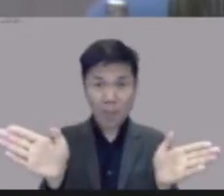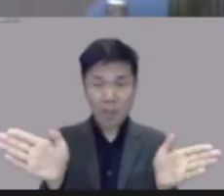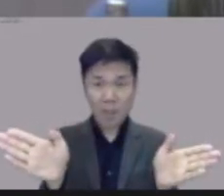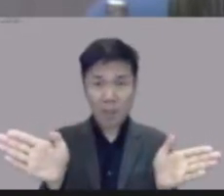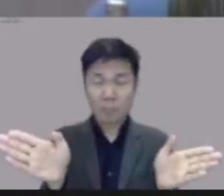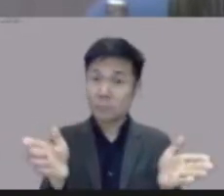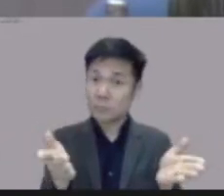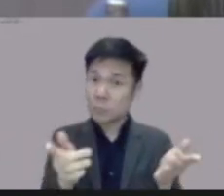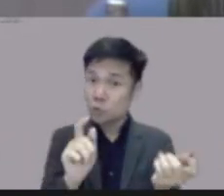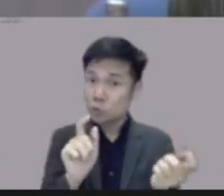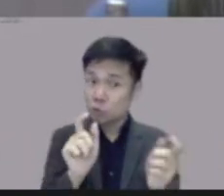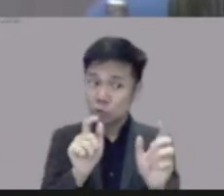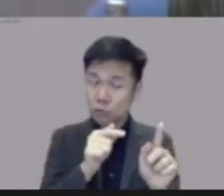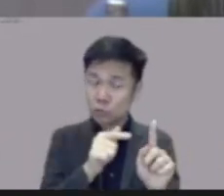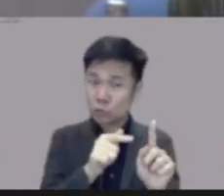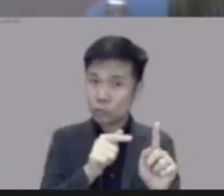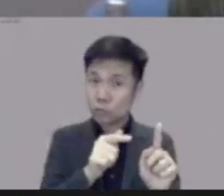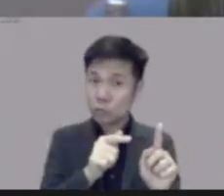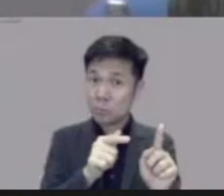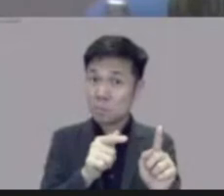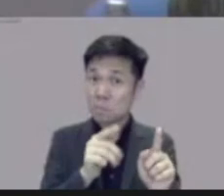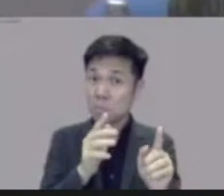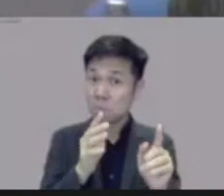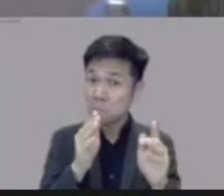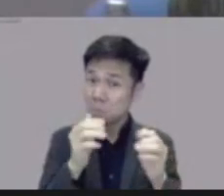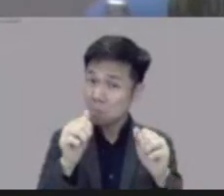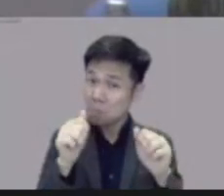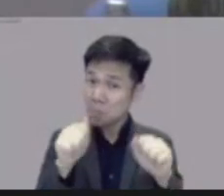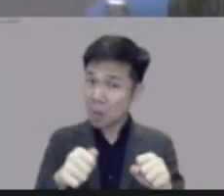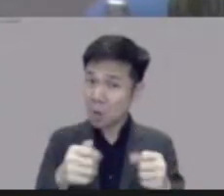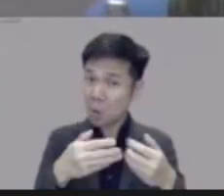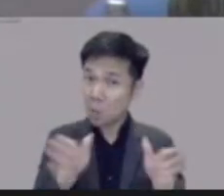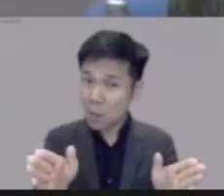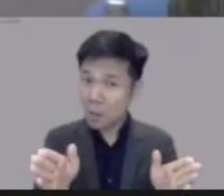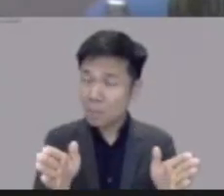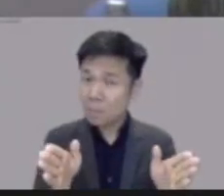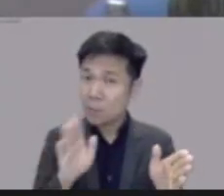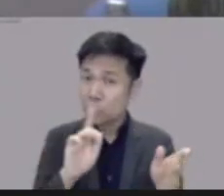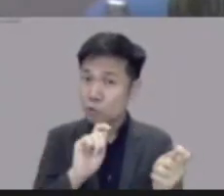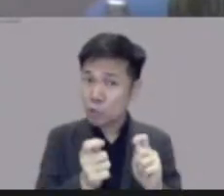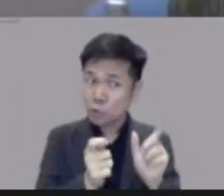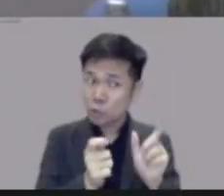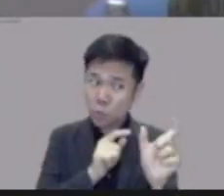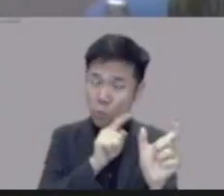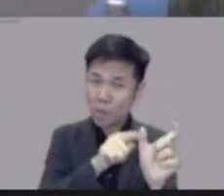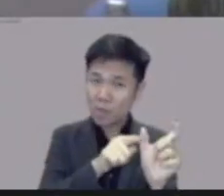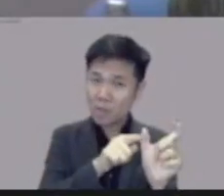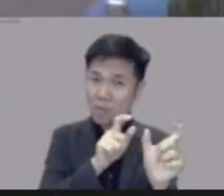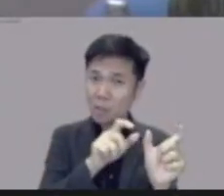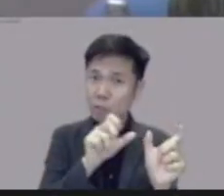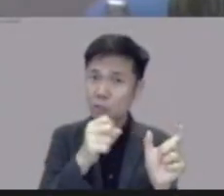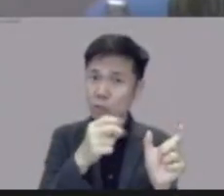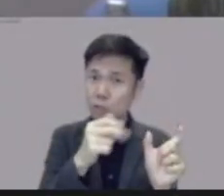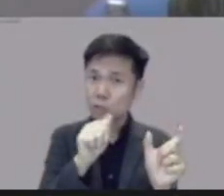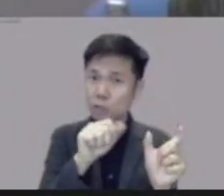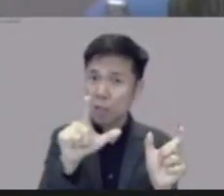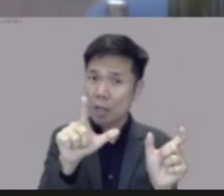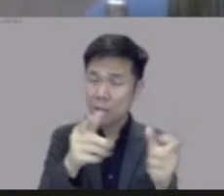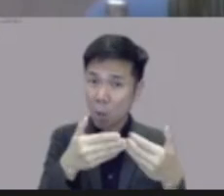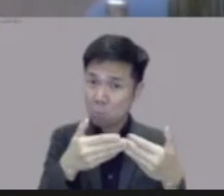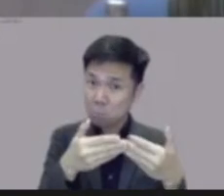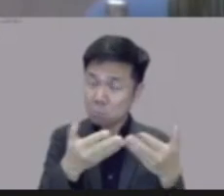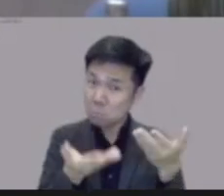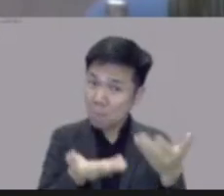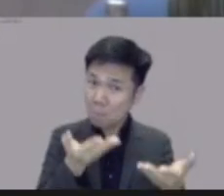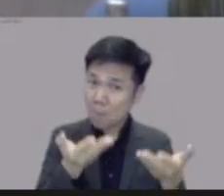share by May so is my understanding correct we